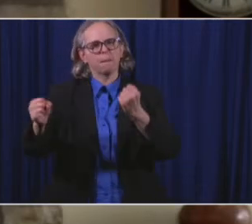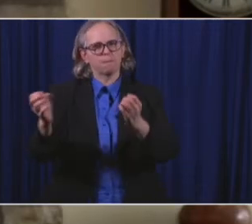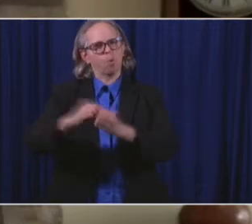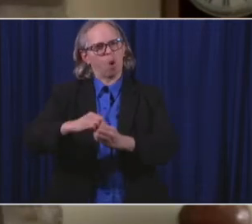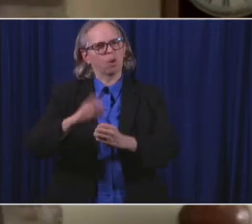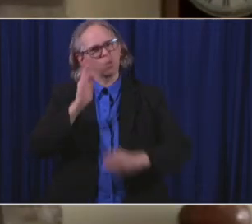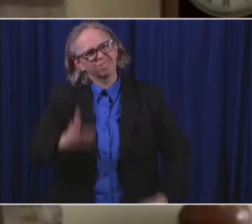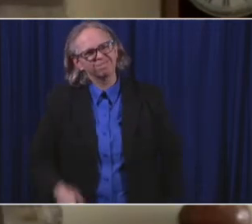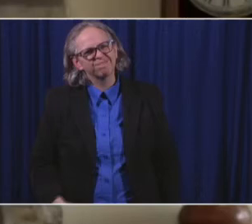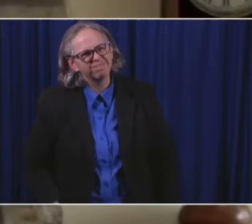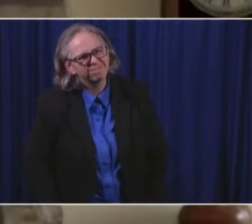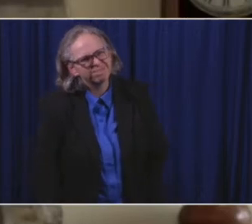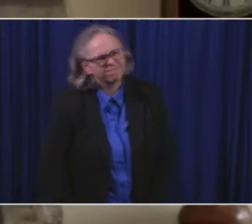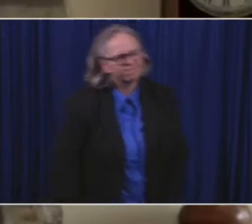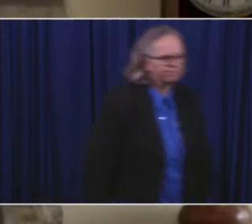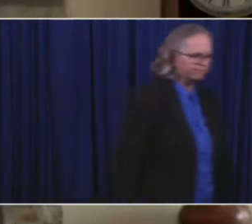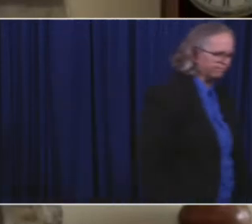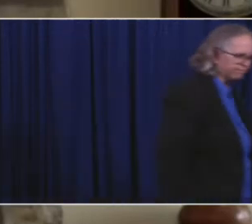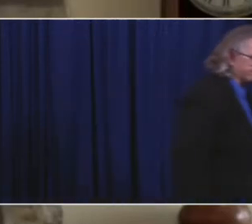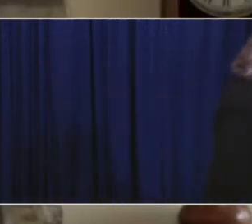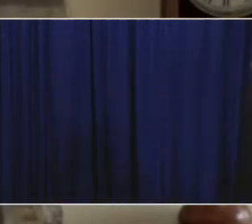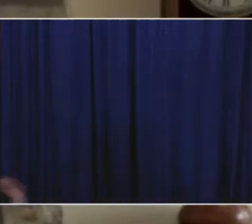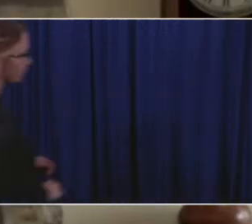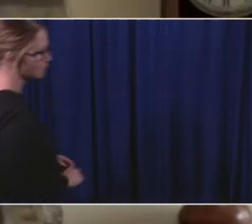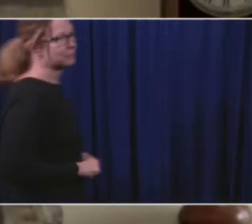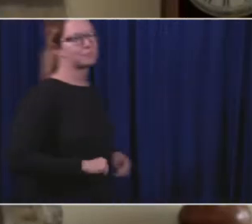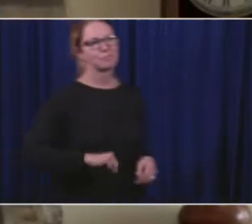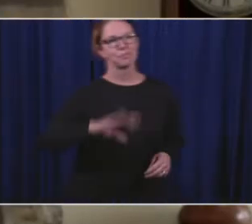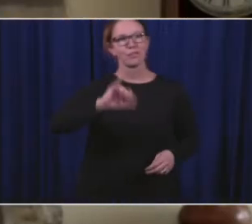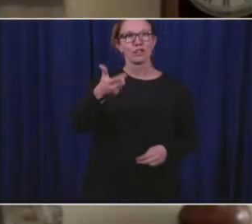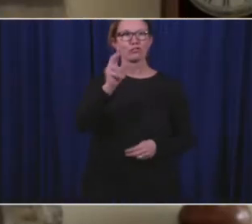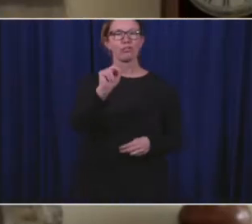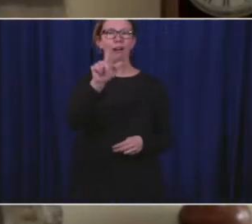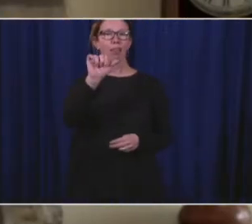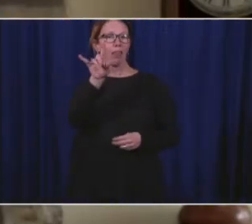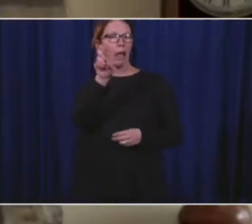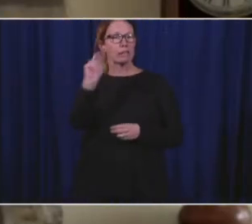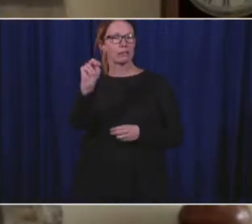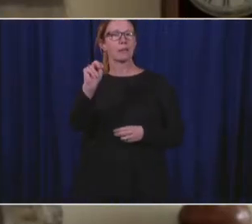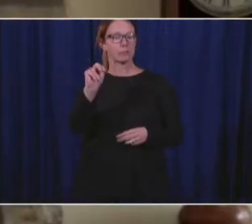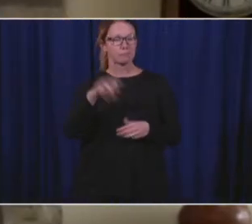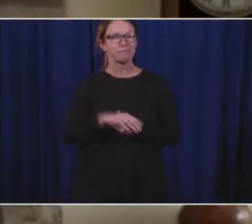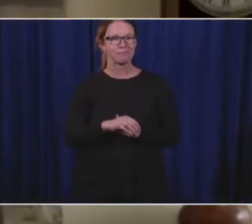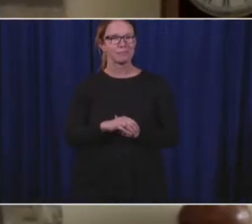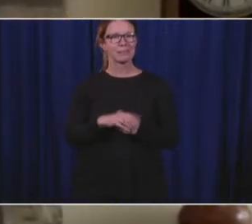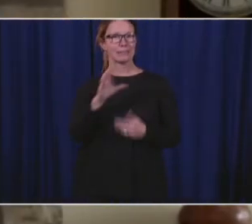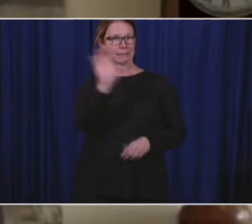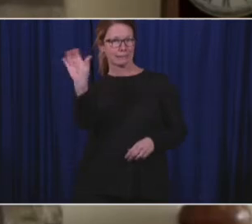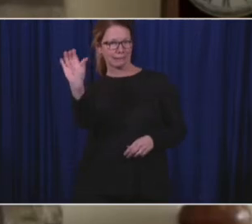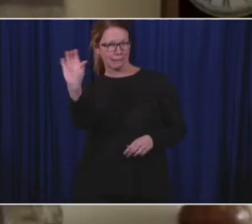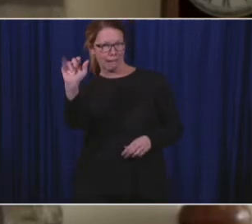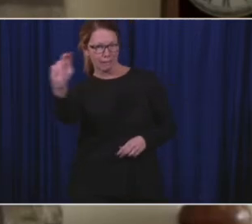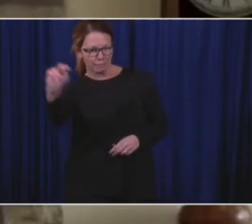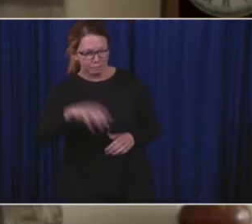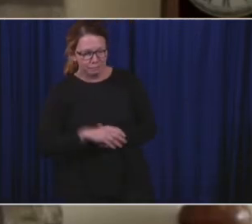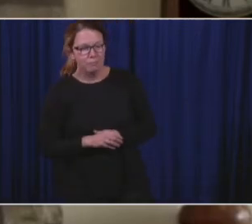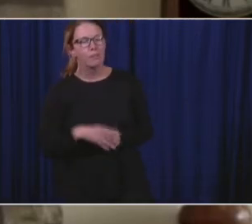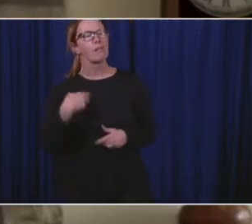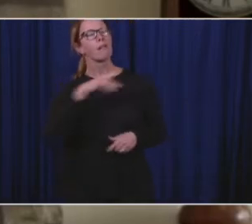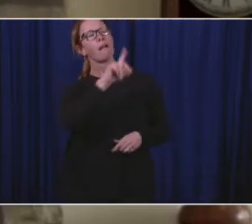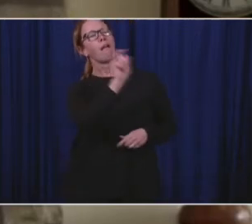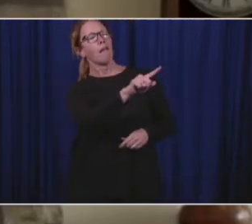Next question is from John London at WLWT in Cincinnati. Hey, John. Governor, I'm wondering what